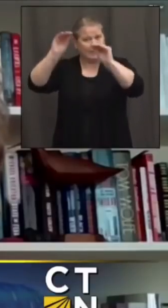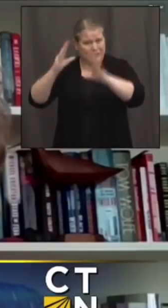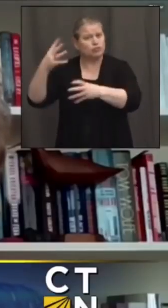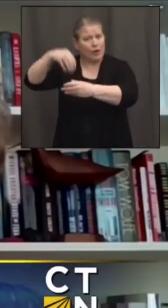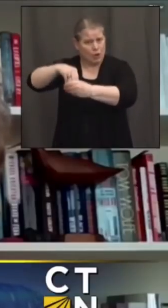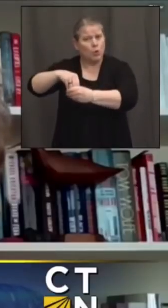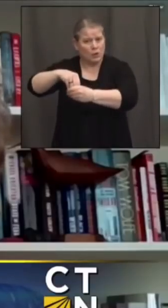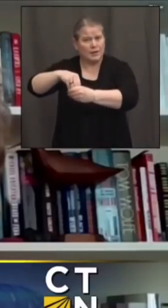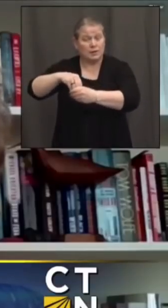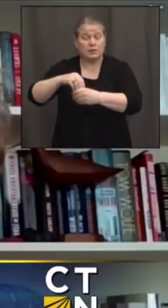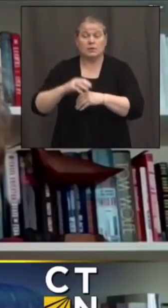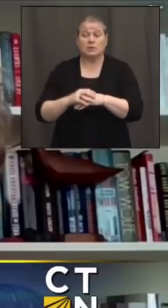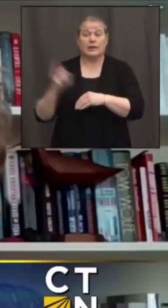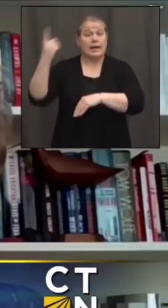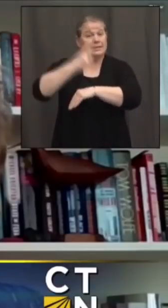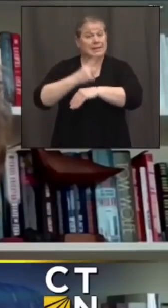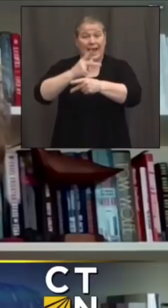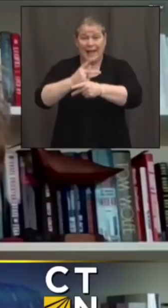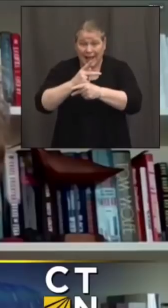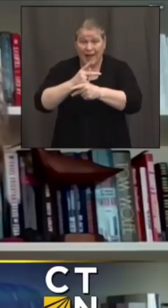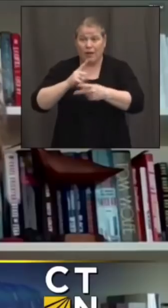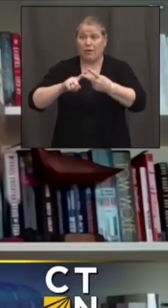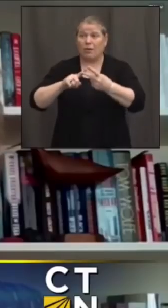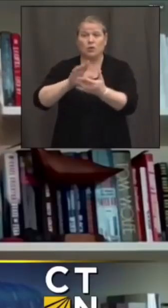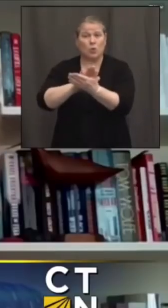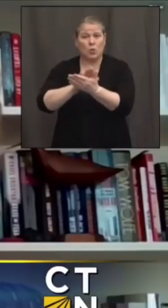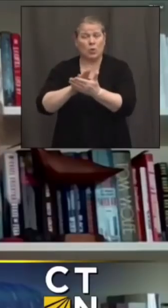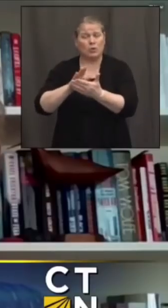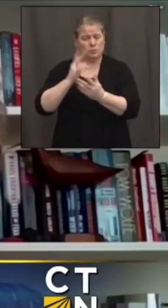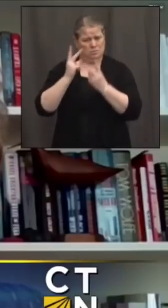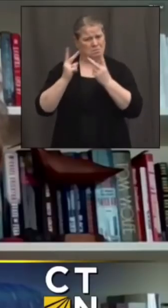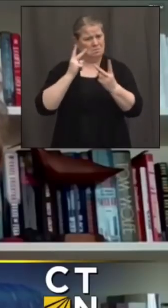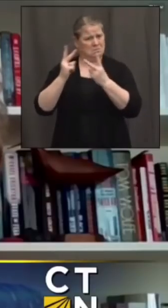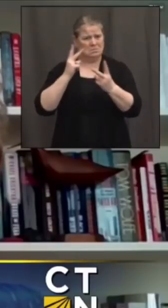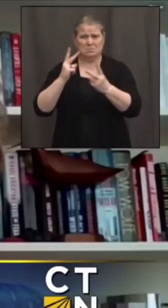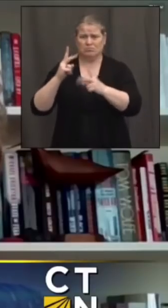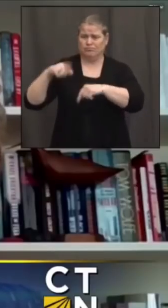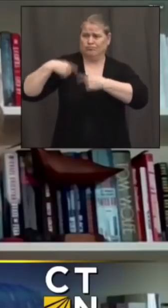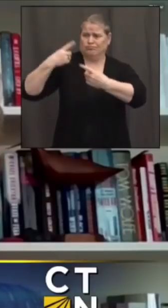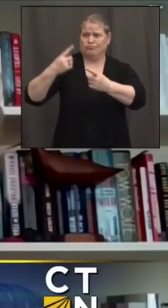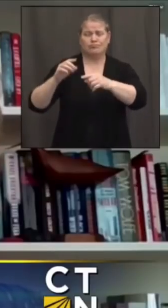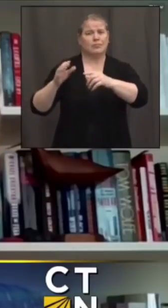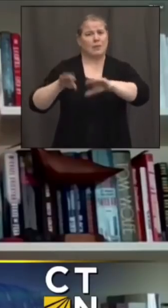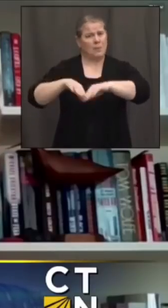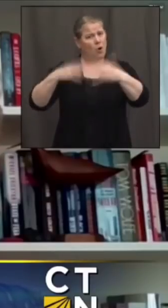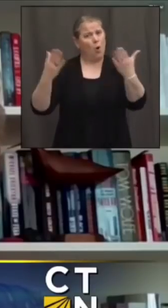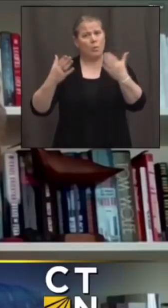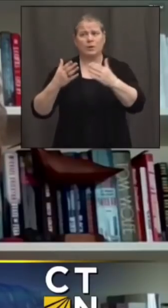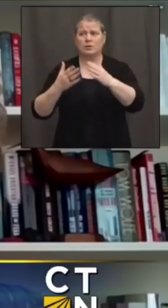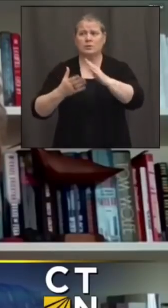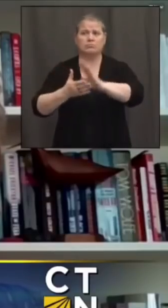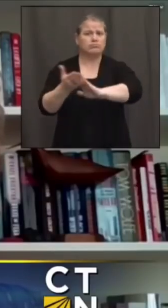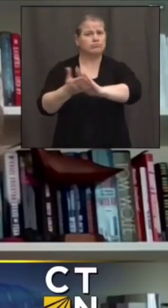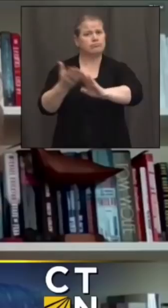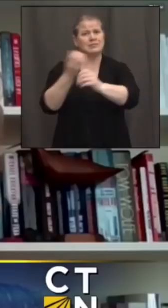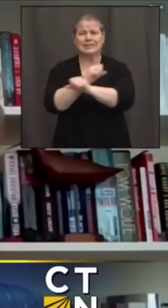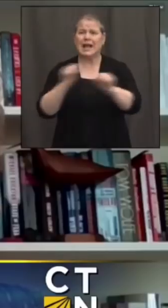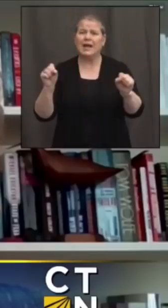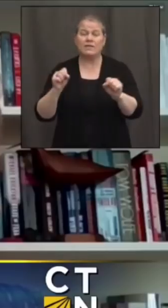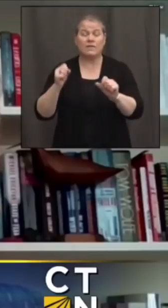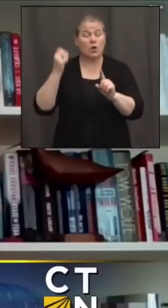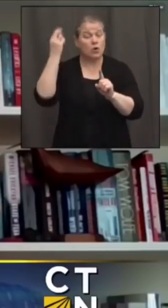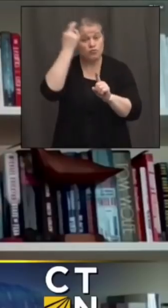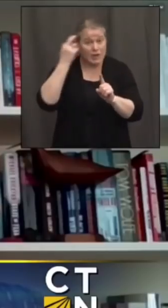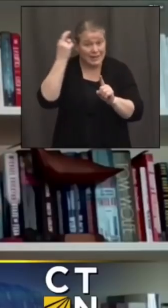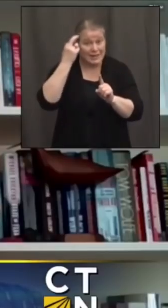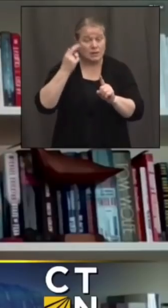and daycare have been able to function safely throughout the pandemic, thanks to really hard work of school